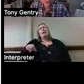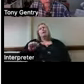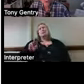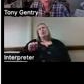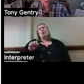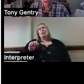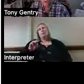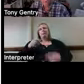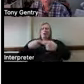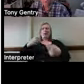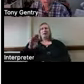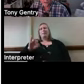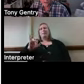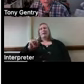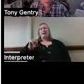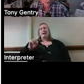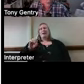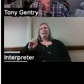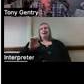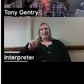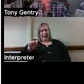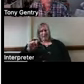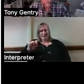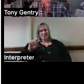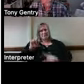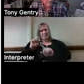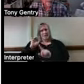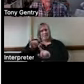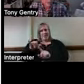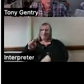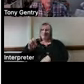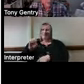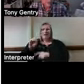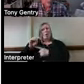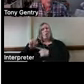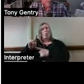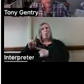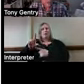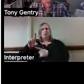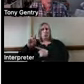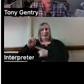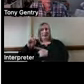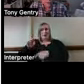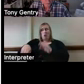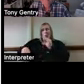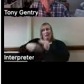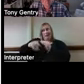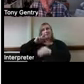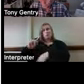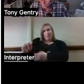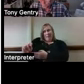their toilets. The one shown here is a Neo 120 that can be added to any toilet to help with toilet hygiene.